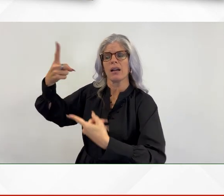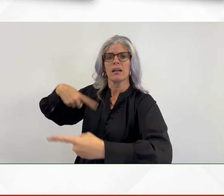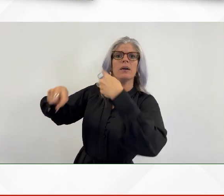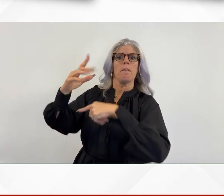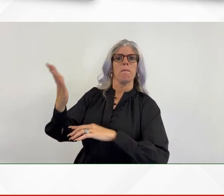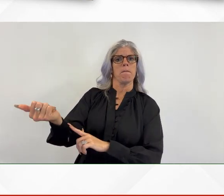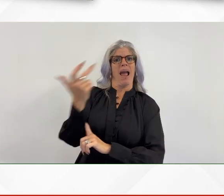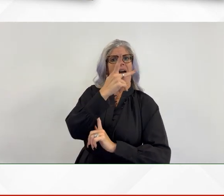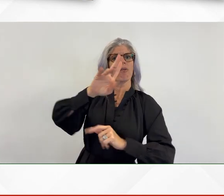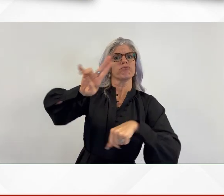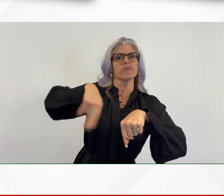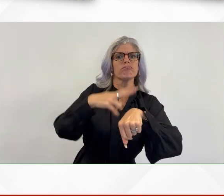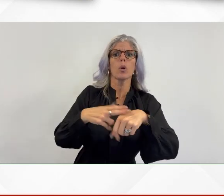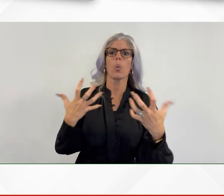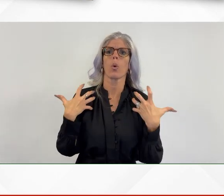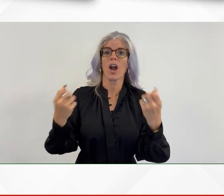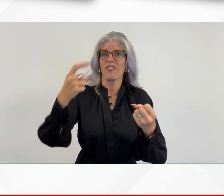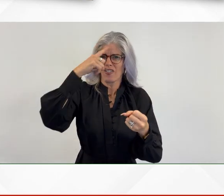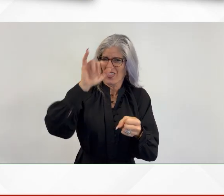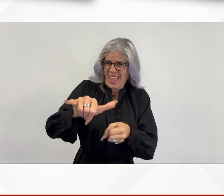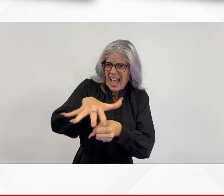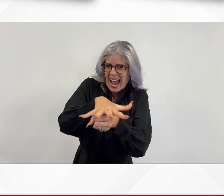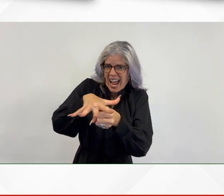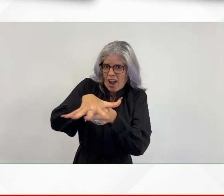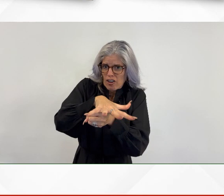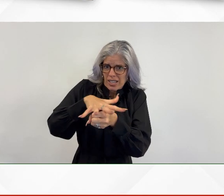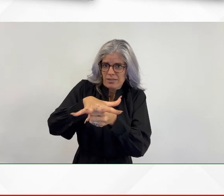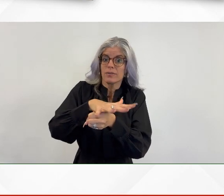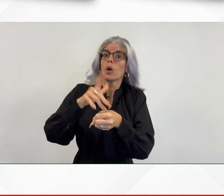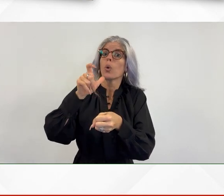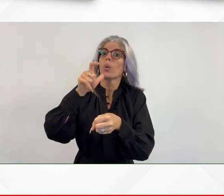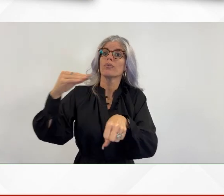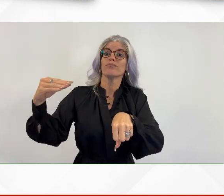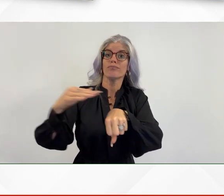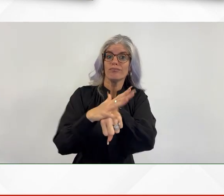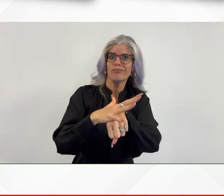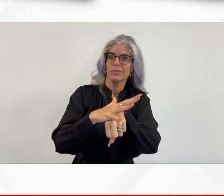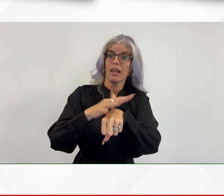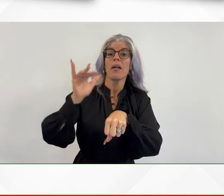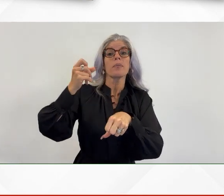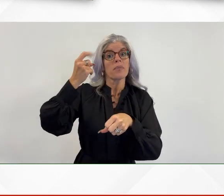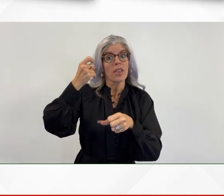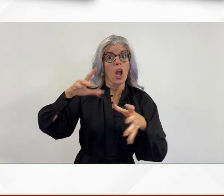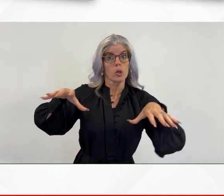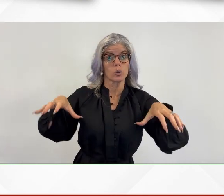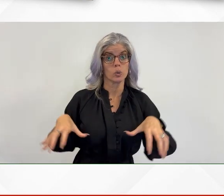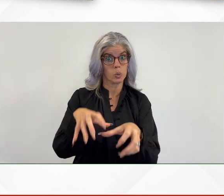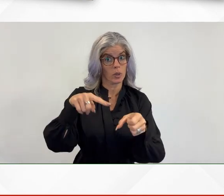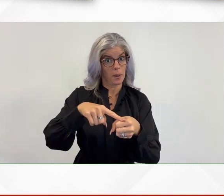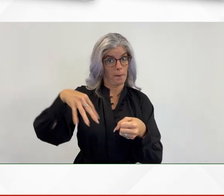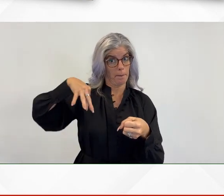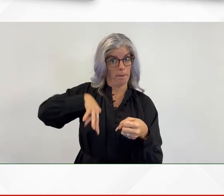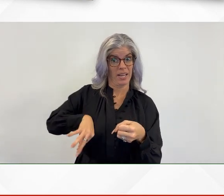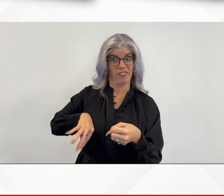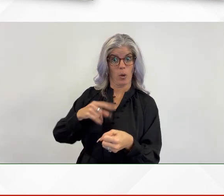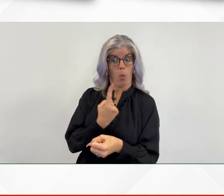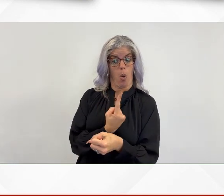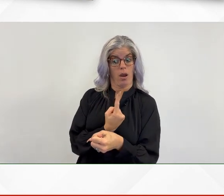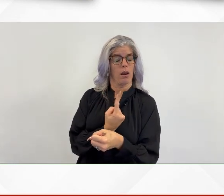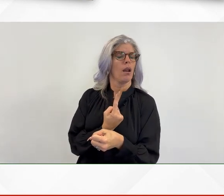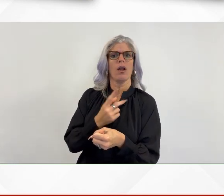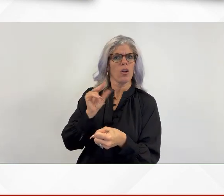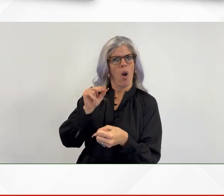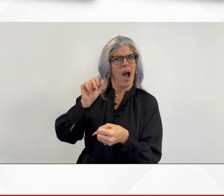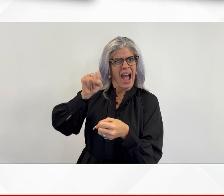public interest, meaning it's not merely benefiting an individual or a limited group of individuals. On September